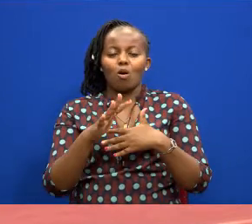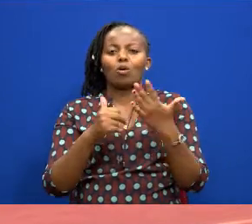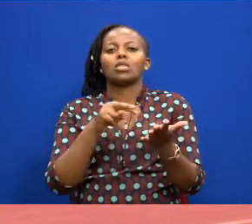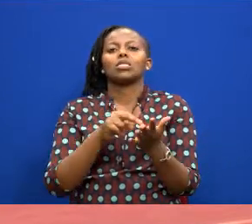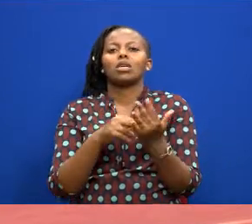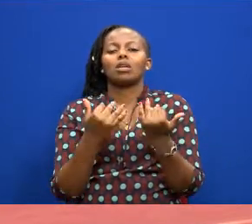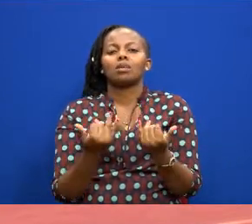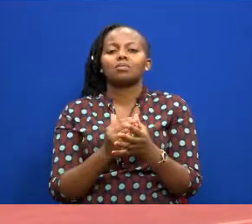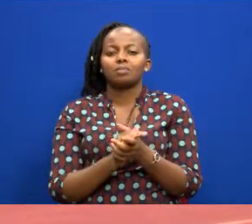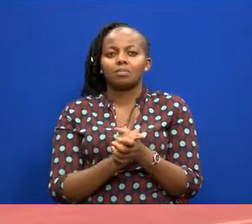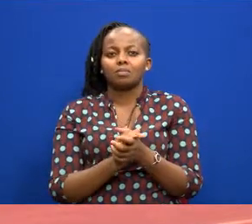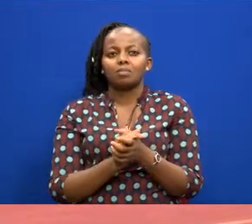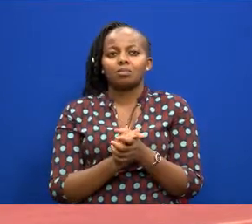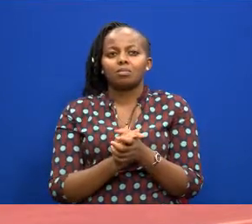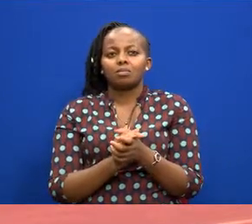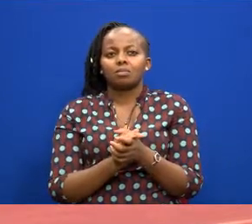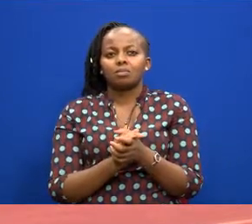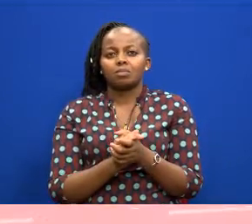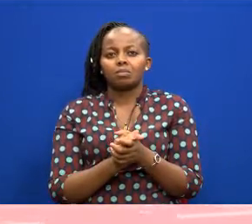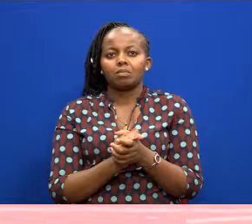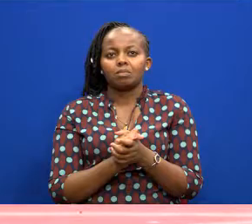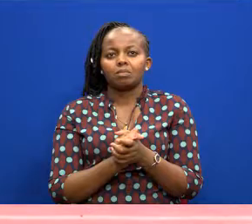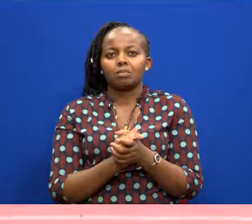back on our feet, guys.